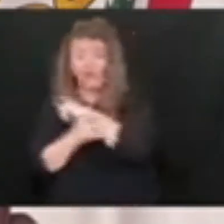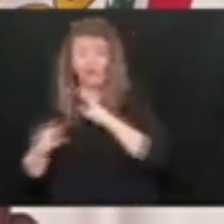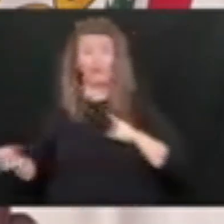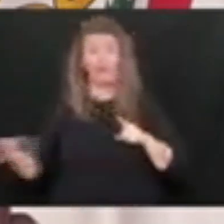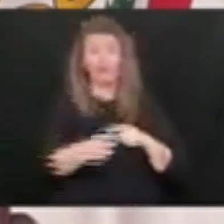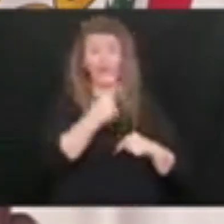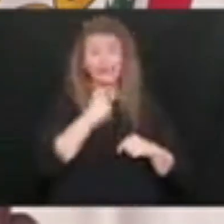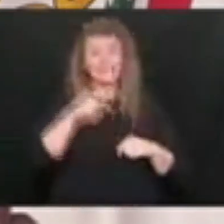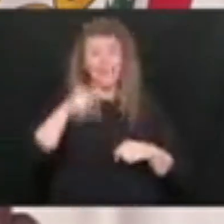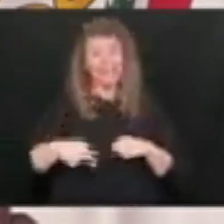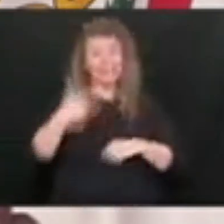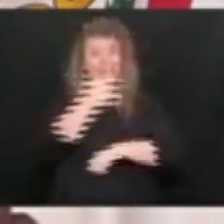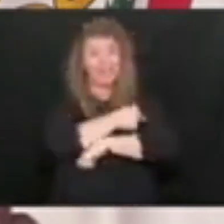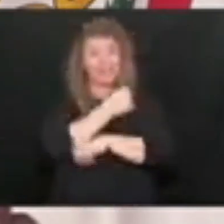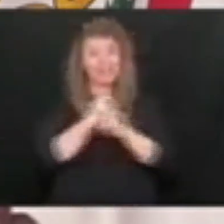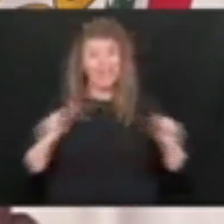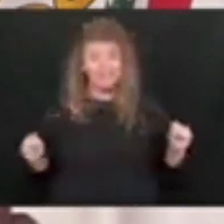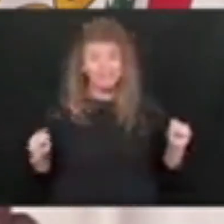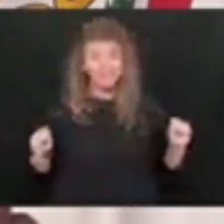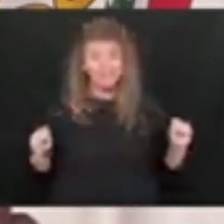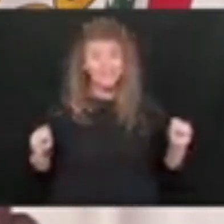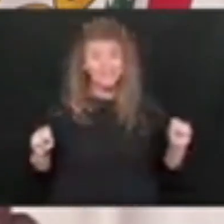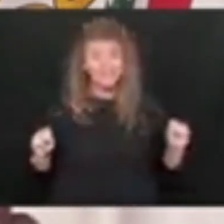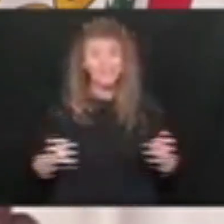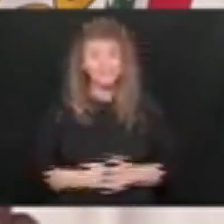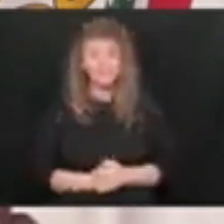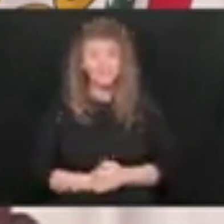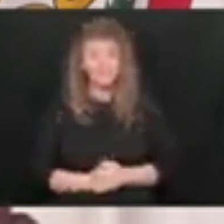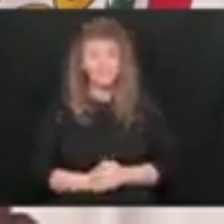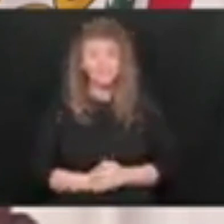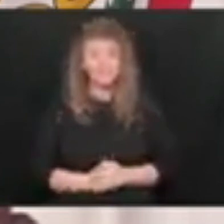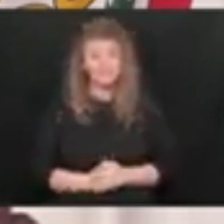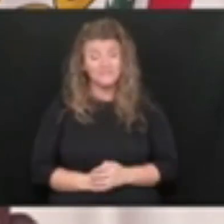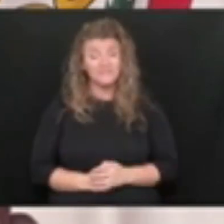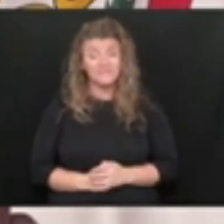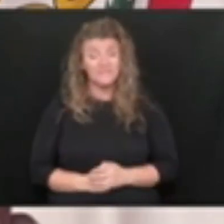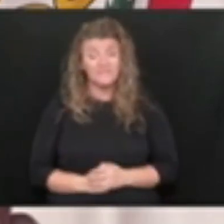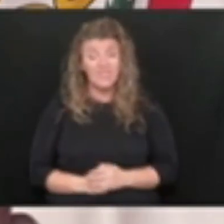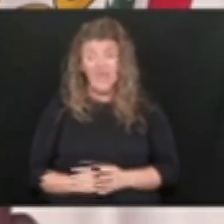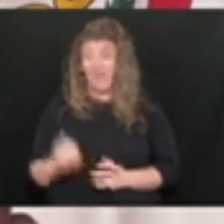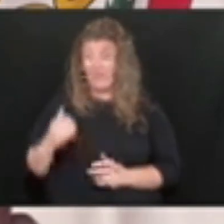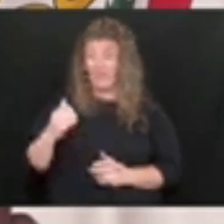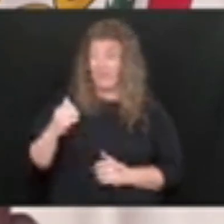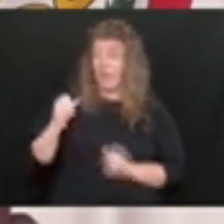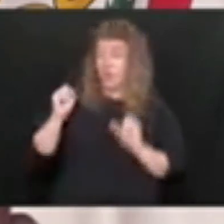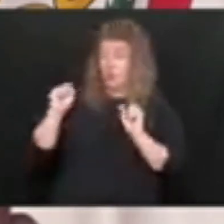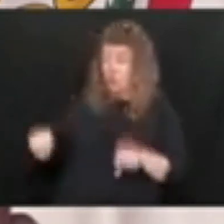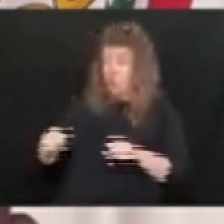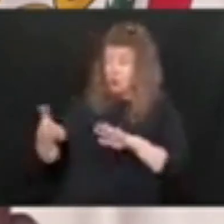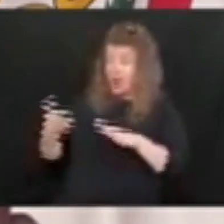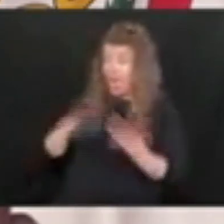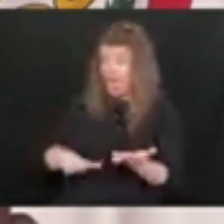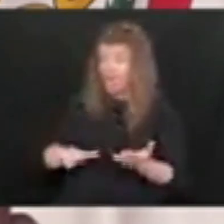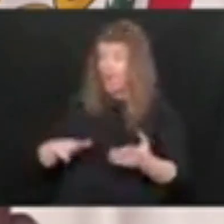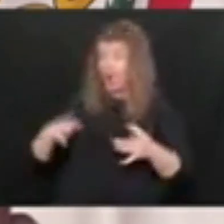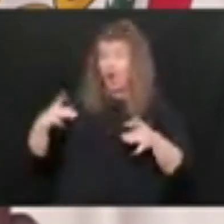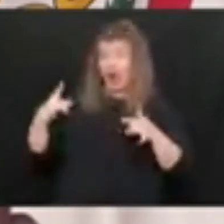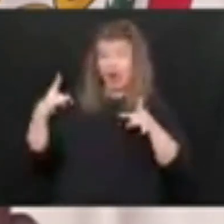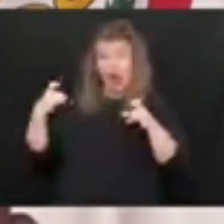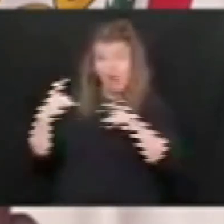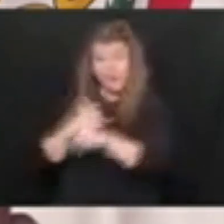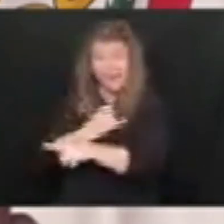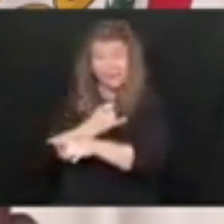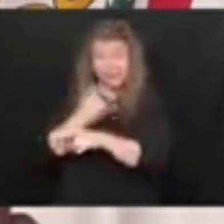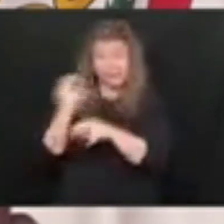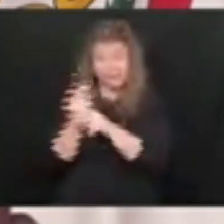this vaccine is to take. And the likelihood of death or complications from taking the